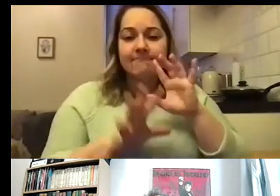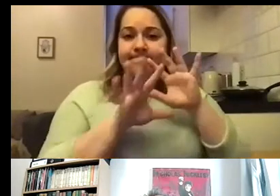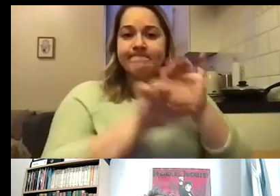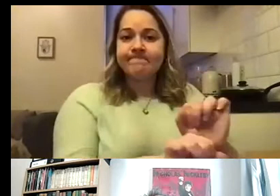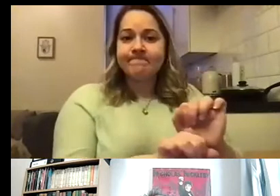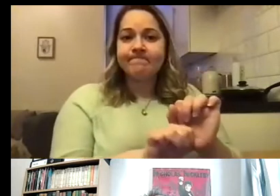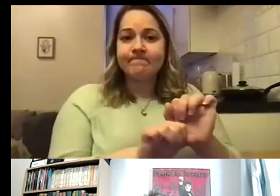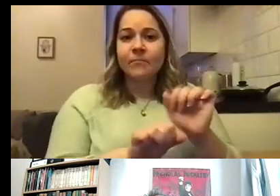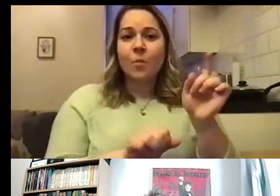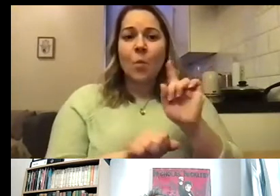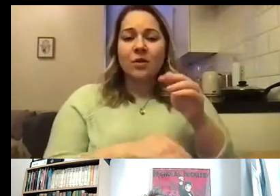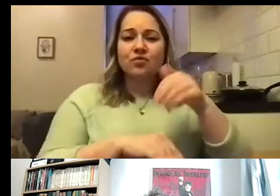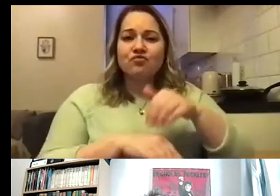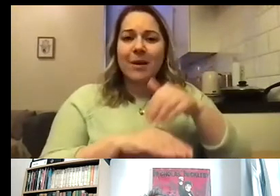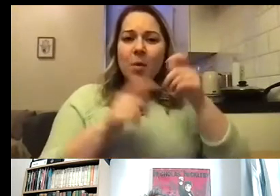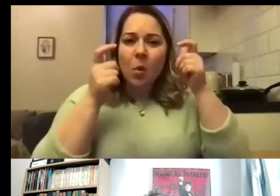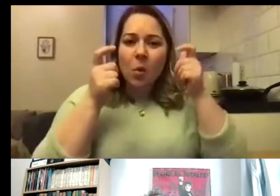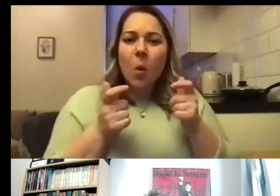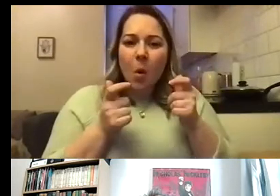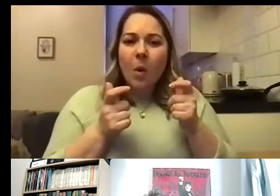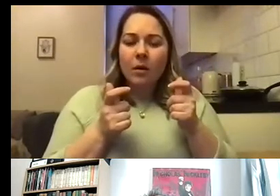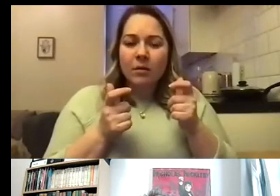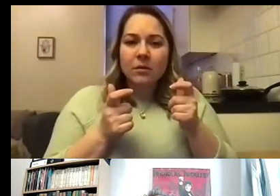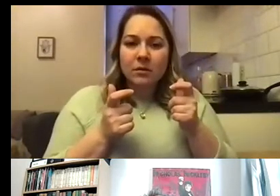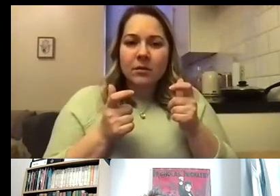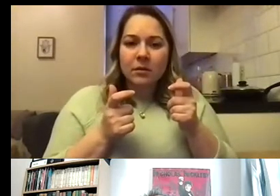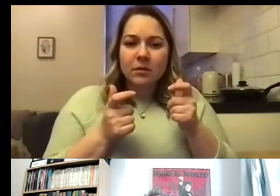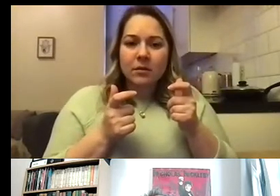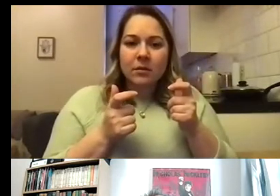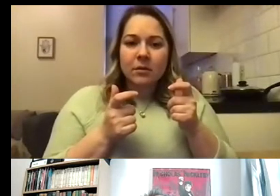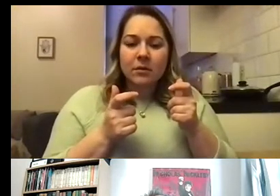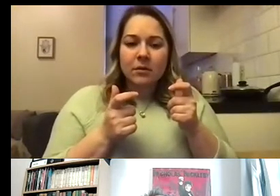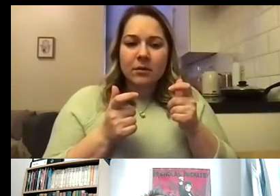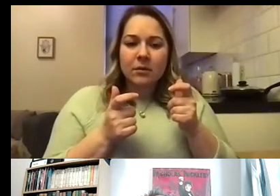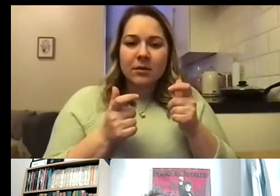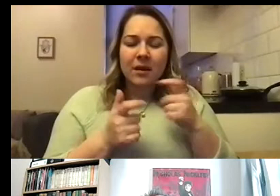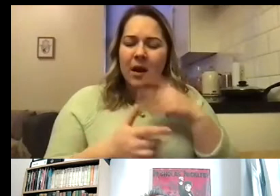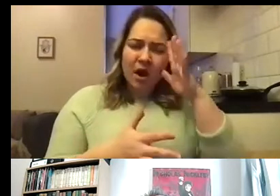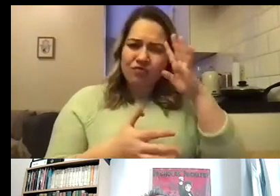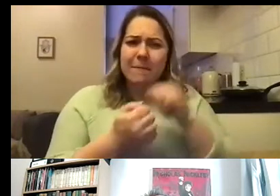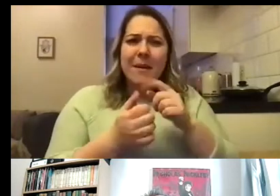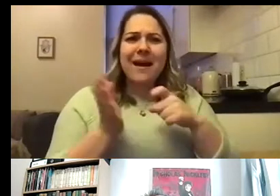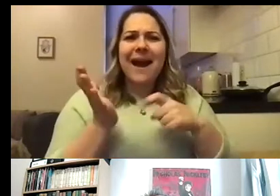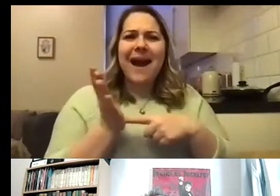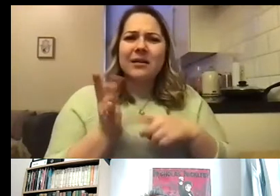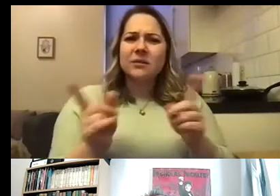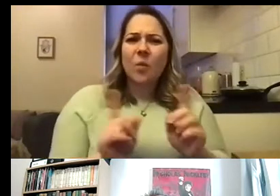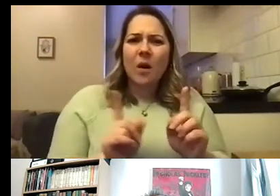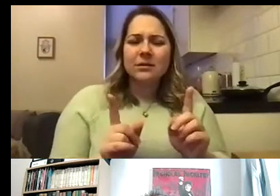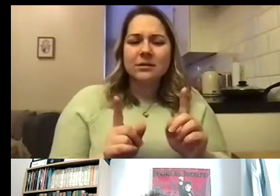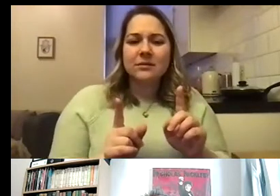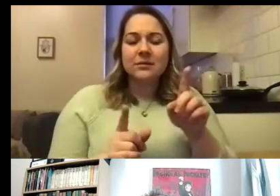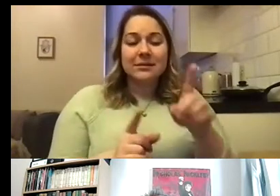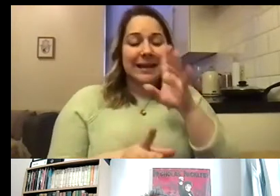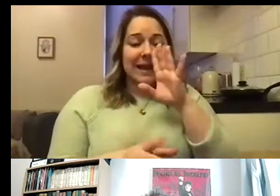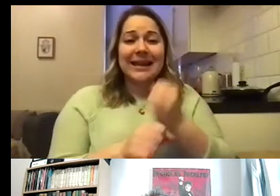under criminal law. I think they would be prosecuted under I forgot what the act was, but basically they'd be found guilty